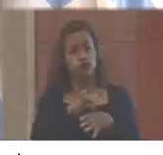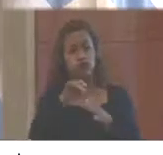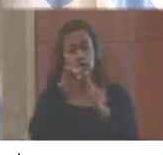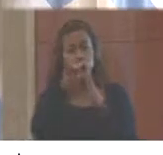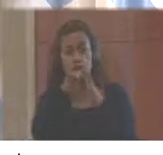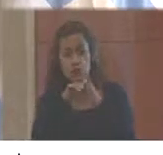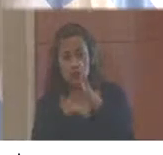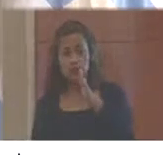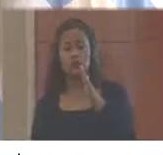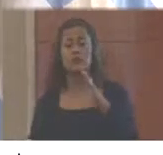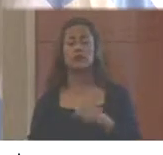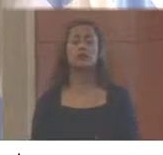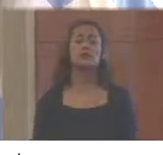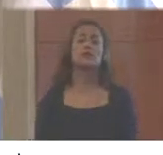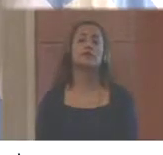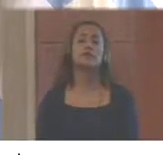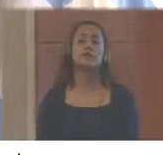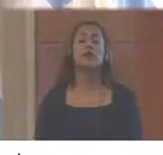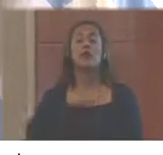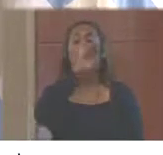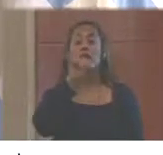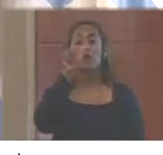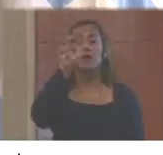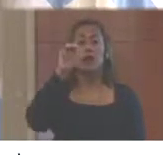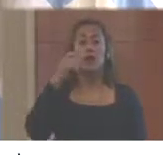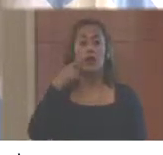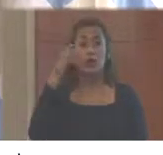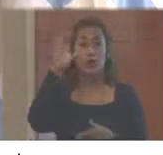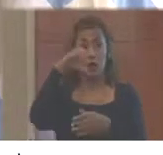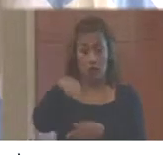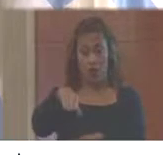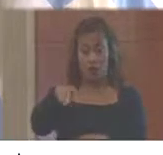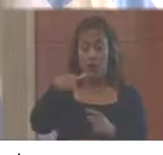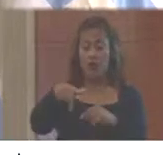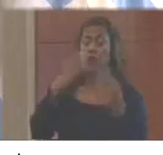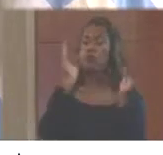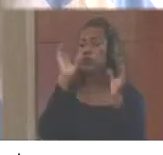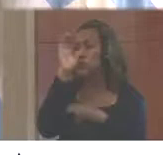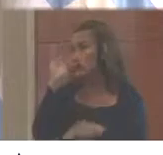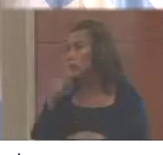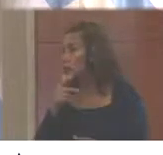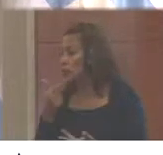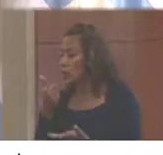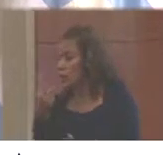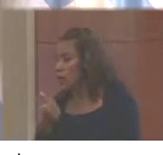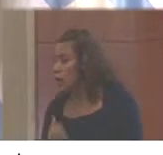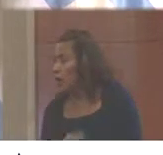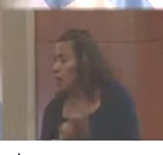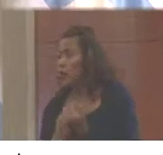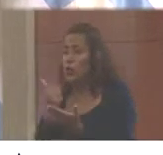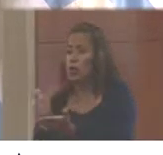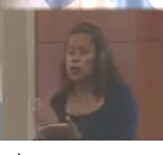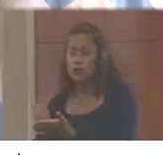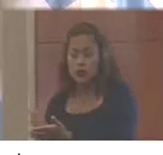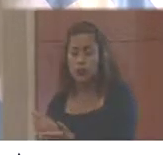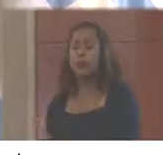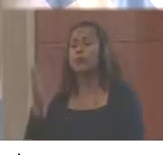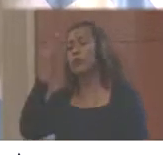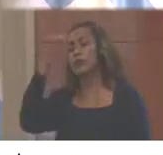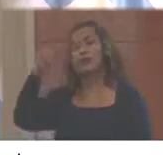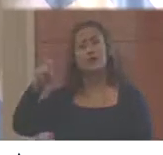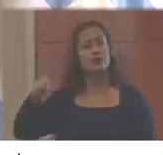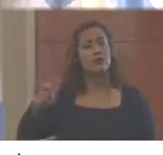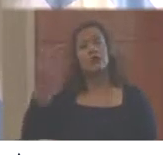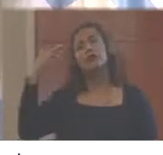For Jamaica, we see collective approaches, commitments, and actions as necessary, not a luxury. This is why we collaborate with our sub-regional